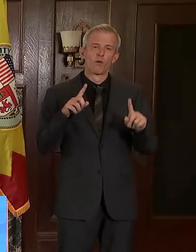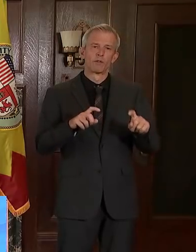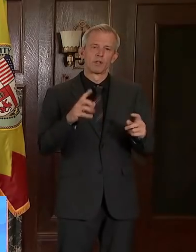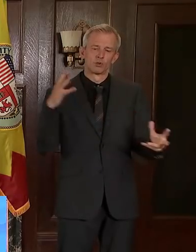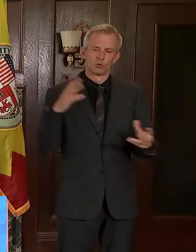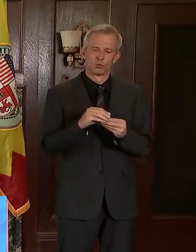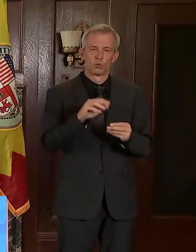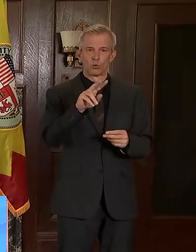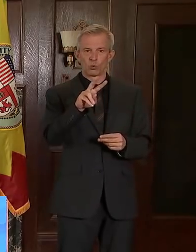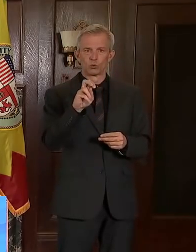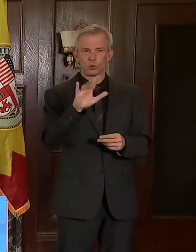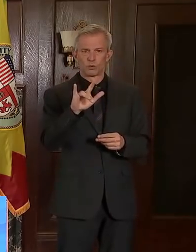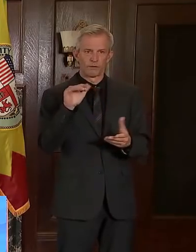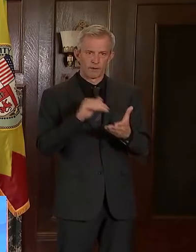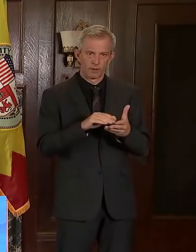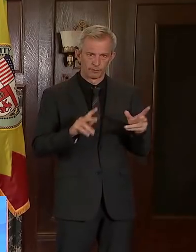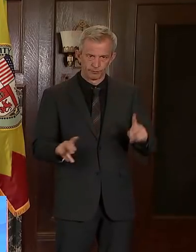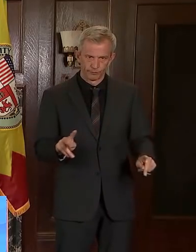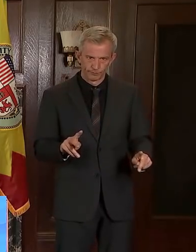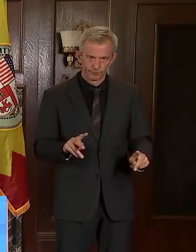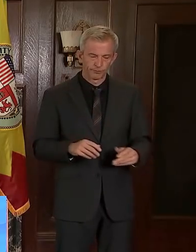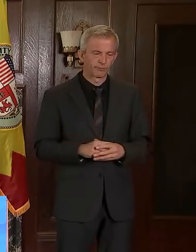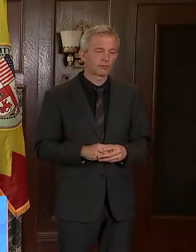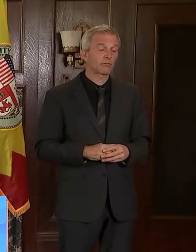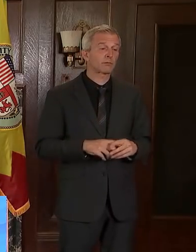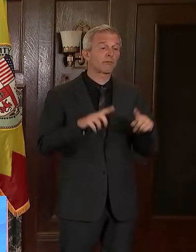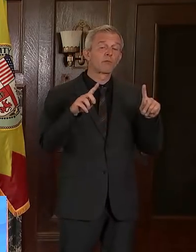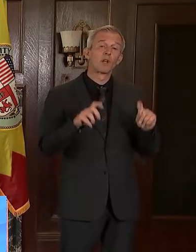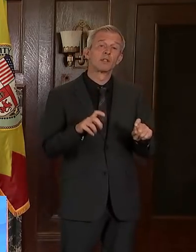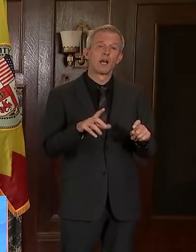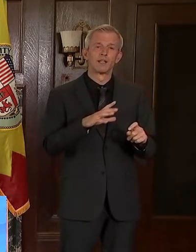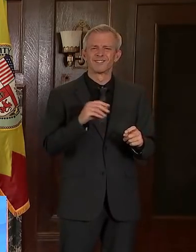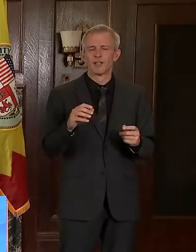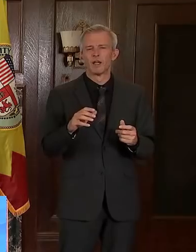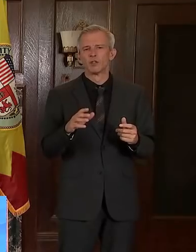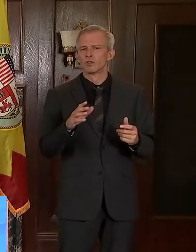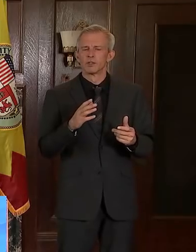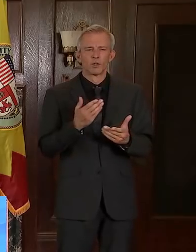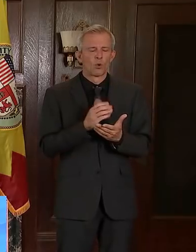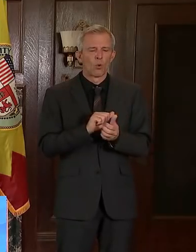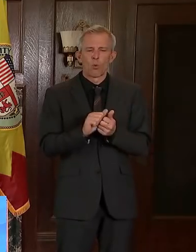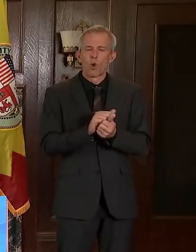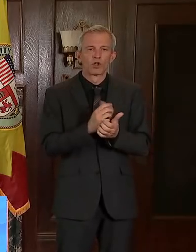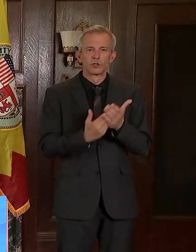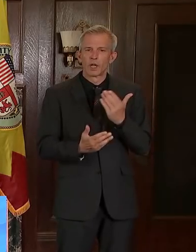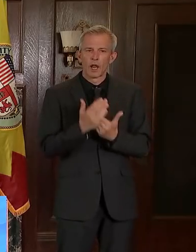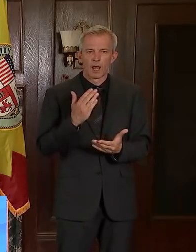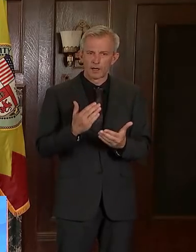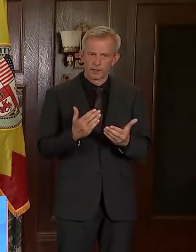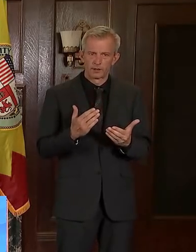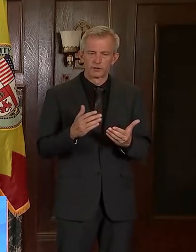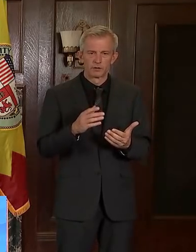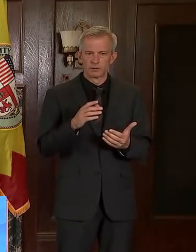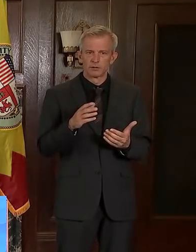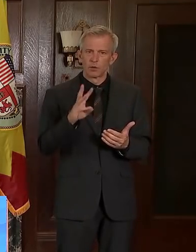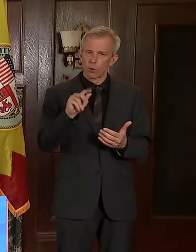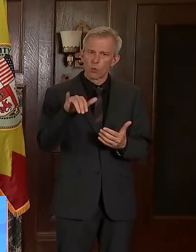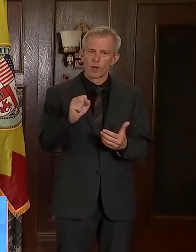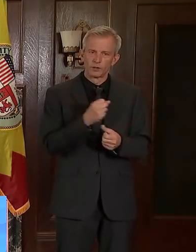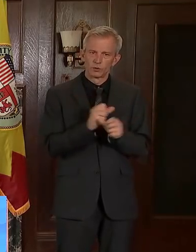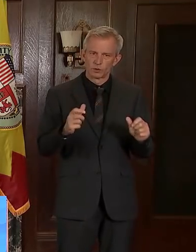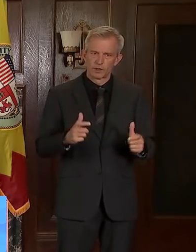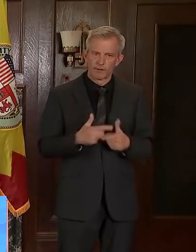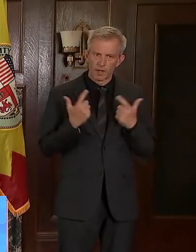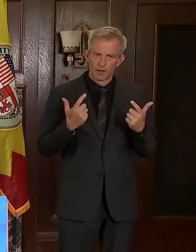people. Testing and basic hygiene, like continuing to wash our hands, are our tools to save lives.